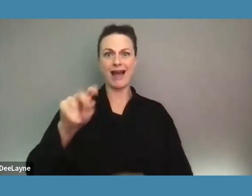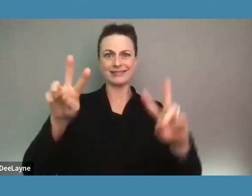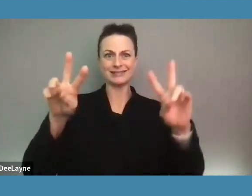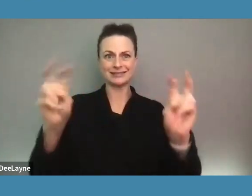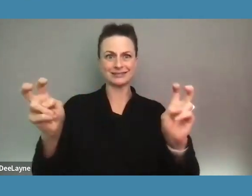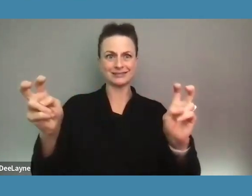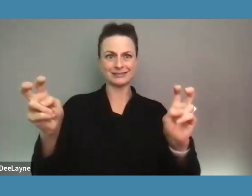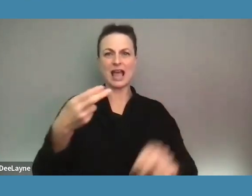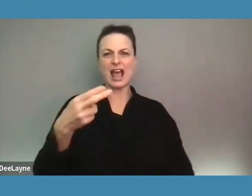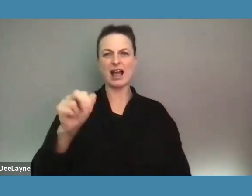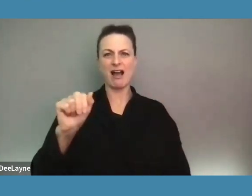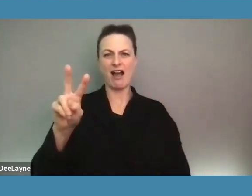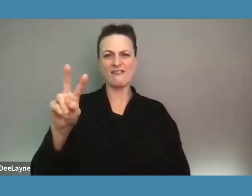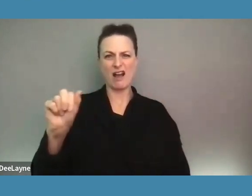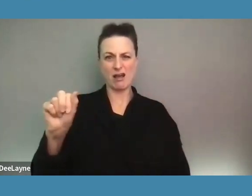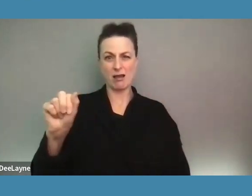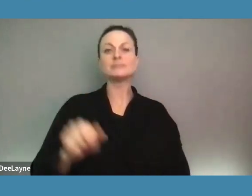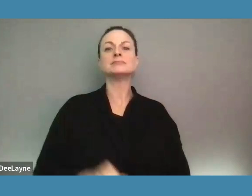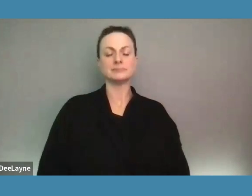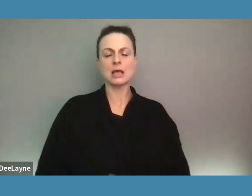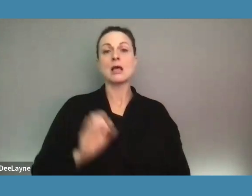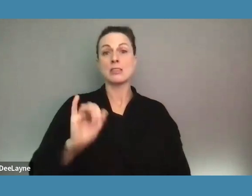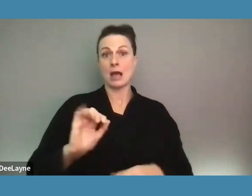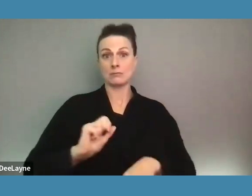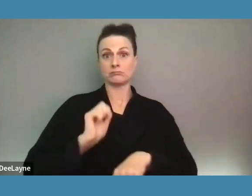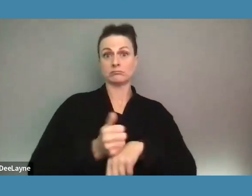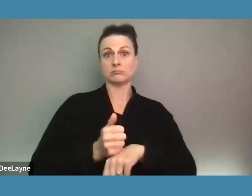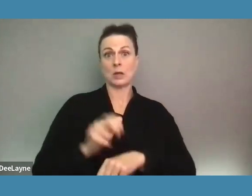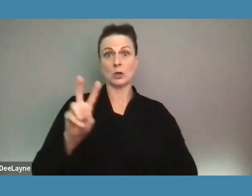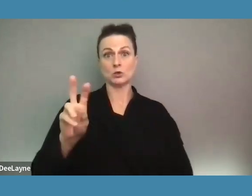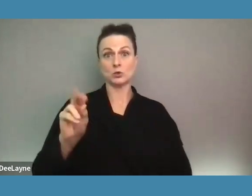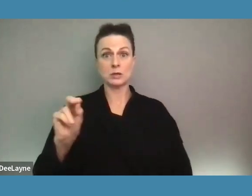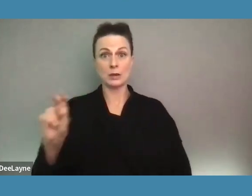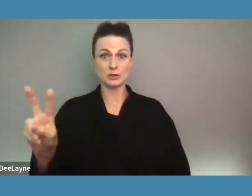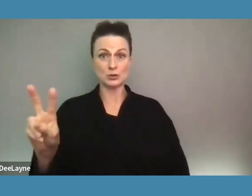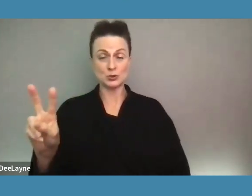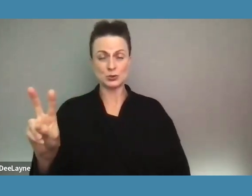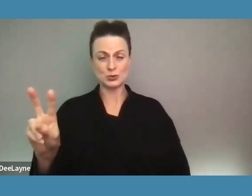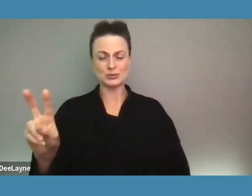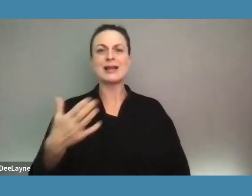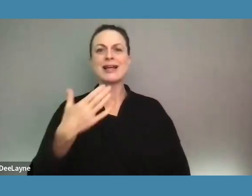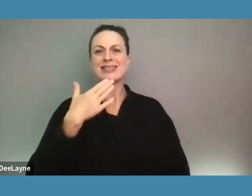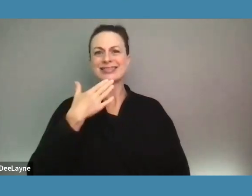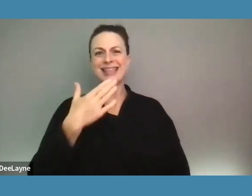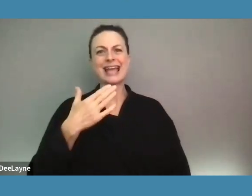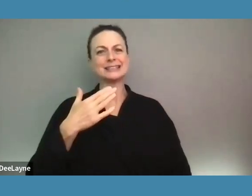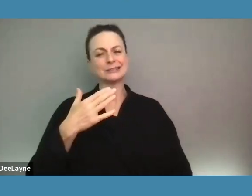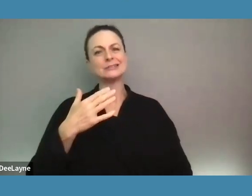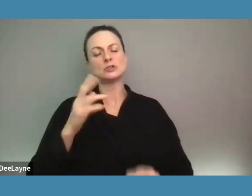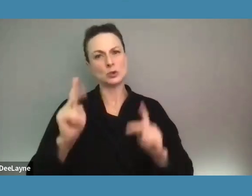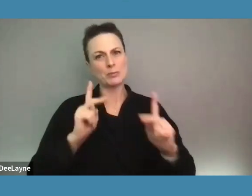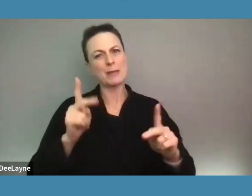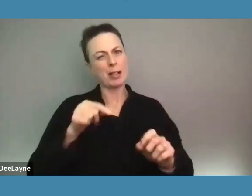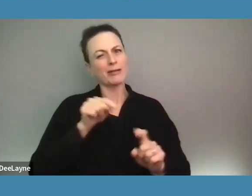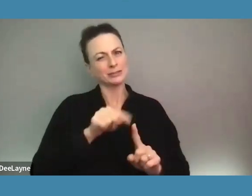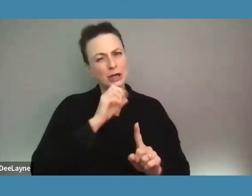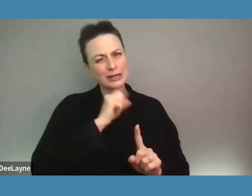Vote Act was enacted in 2002. Thanks to those of us of a certain age will